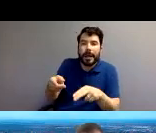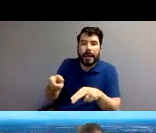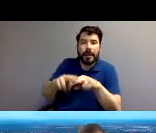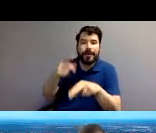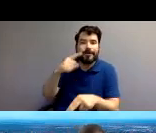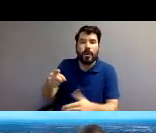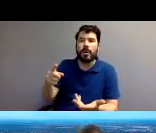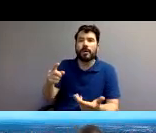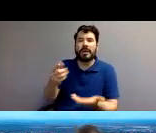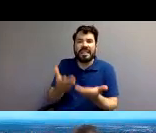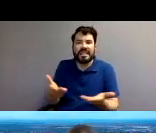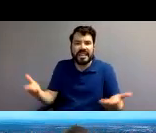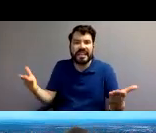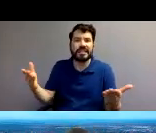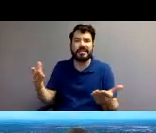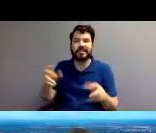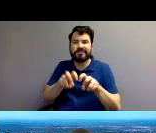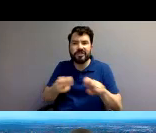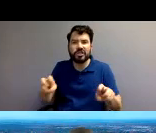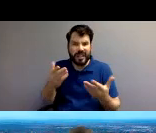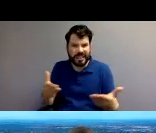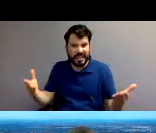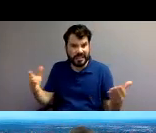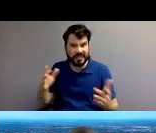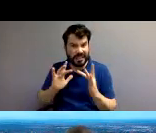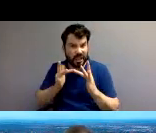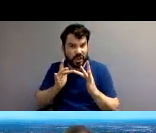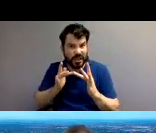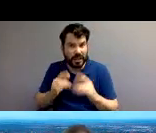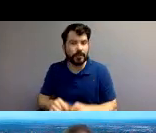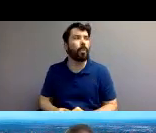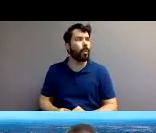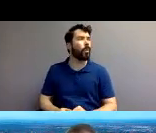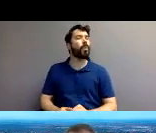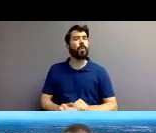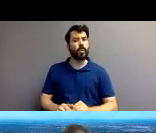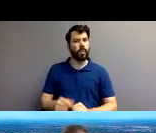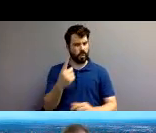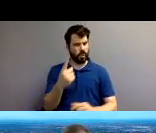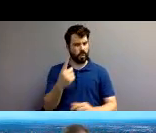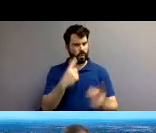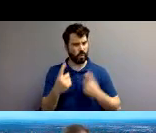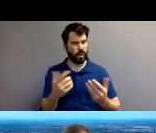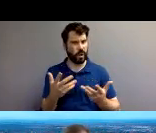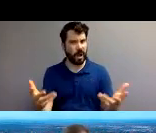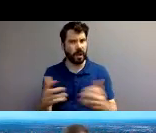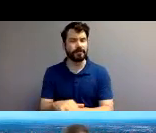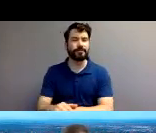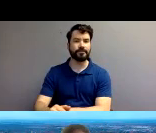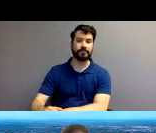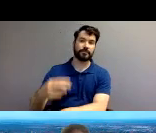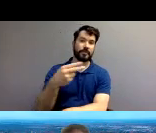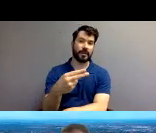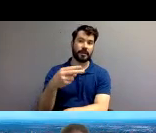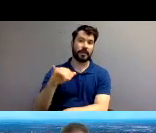internet costs? Yeah, thanks, Dee. And we're getting this question a lot. And I'll first mention that HITS has a